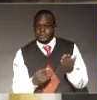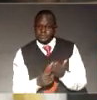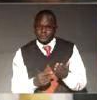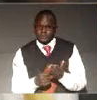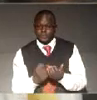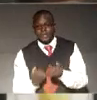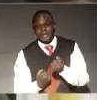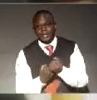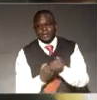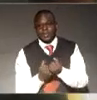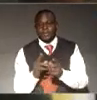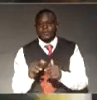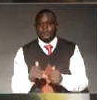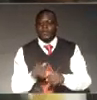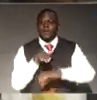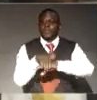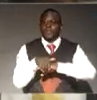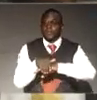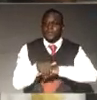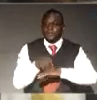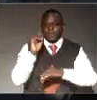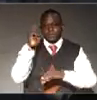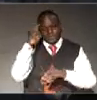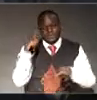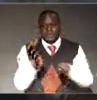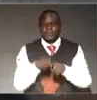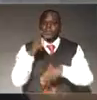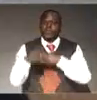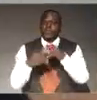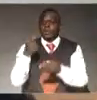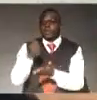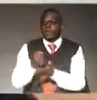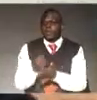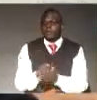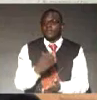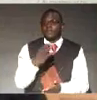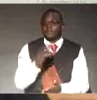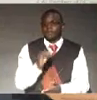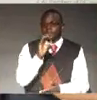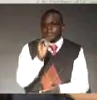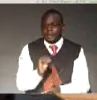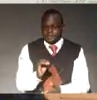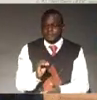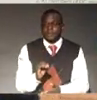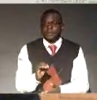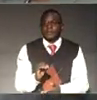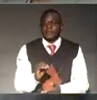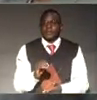assistance from the British government and the World Bank. Approximately 50% of the financial year